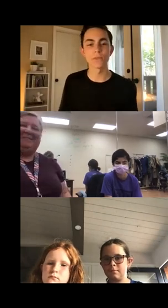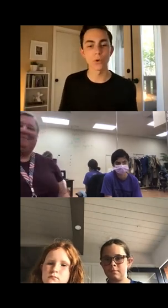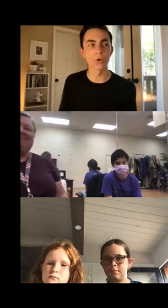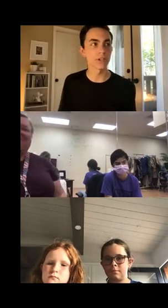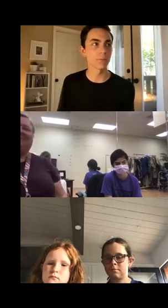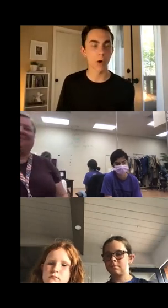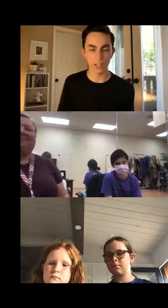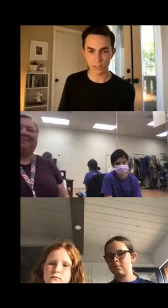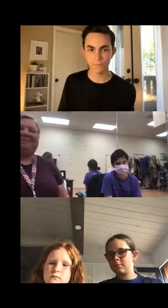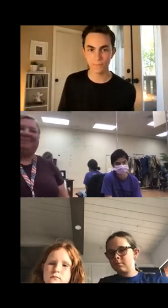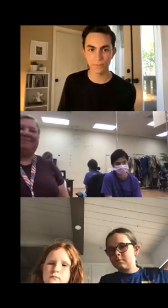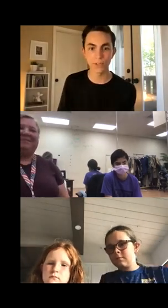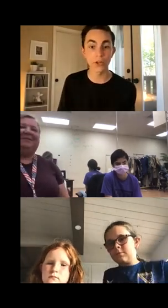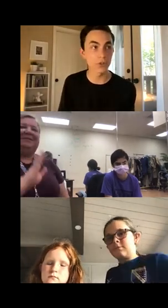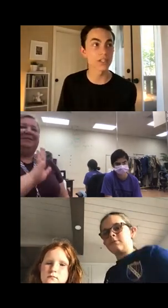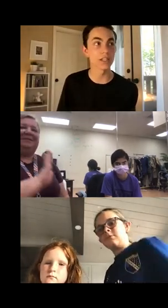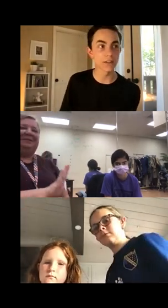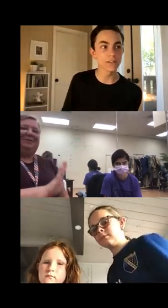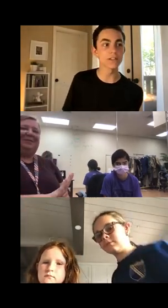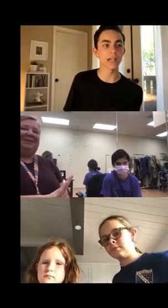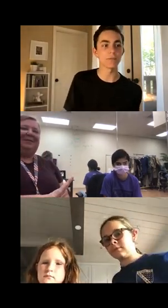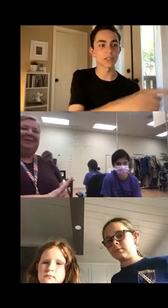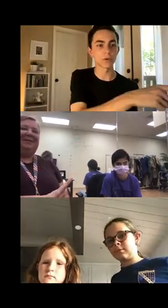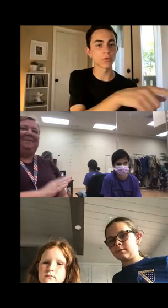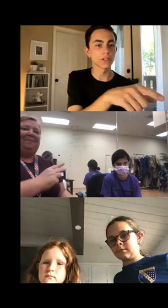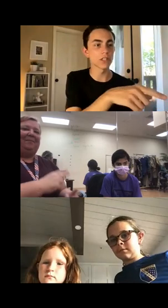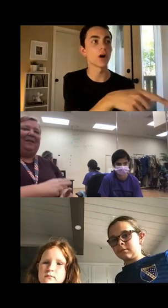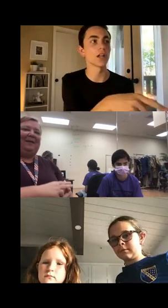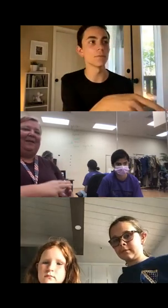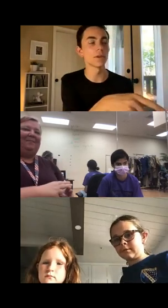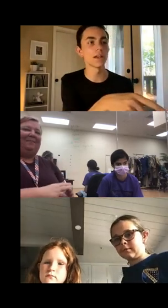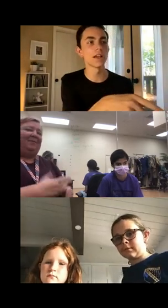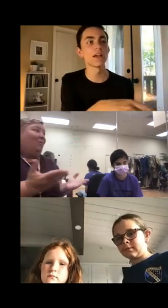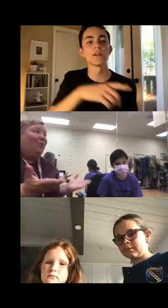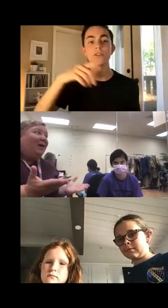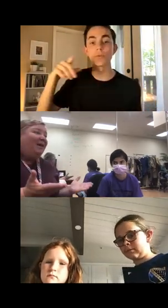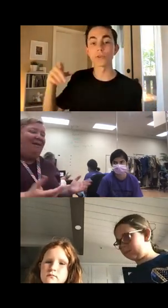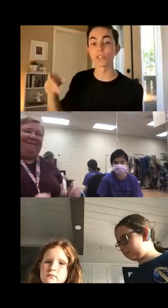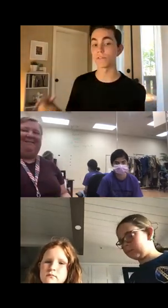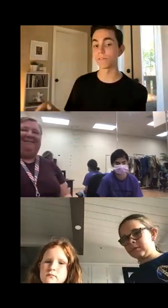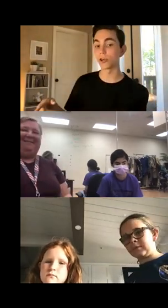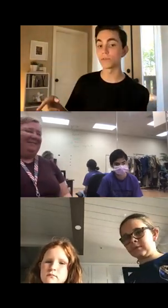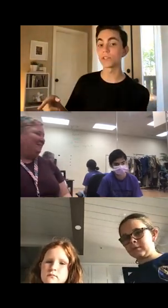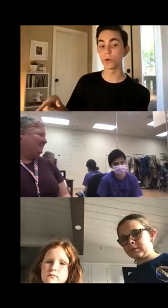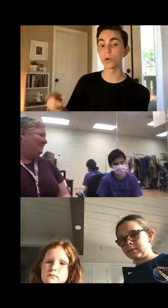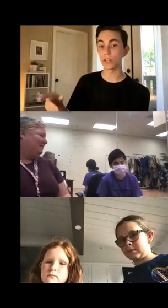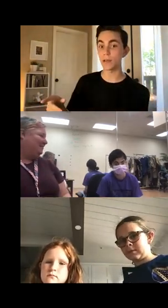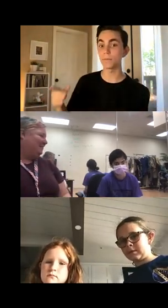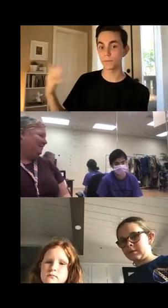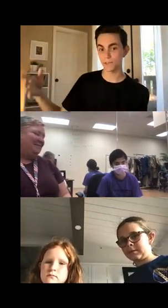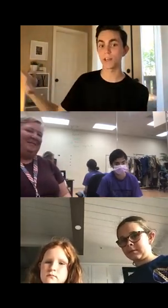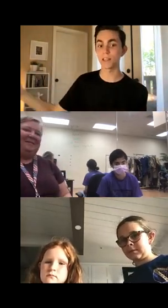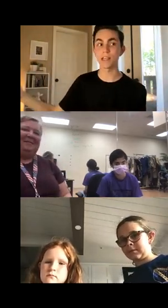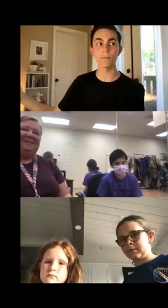name, your name what? The other person gives a name using one of the ones at the bottom. The other person confirms your